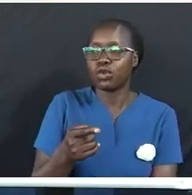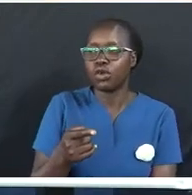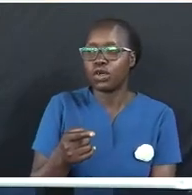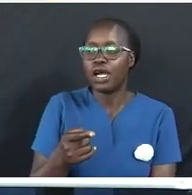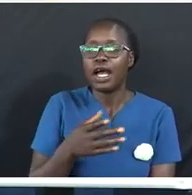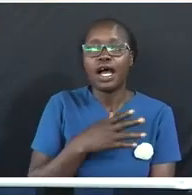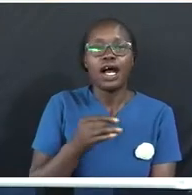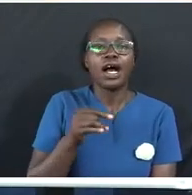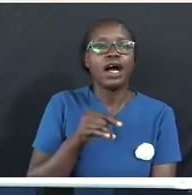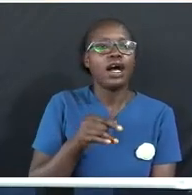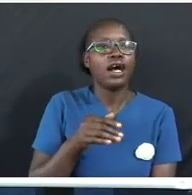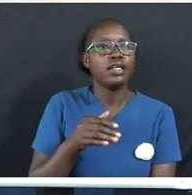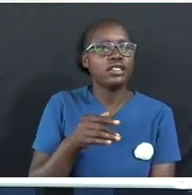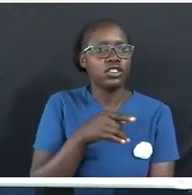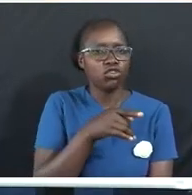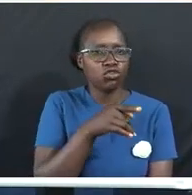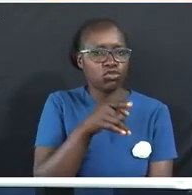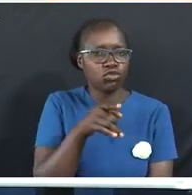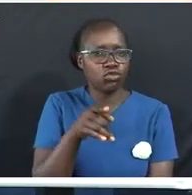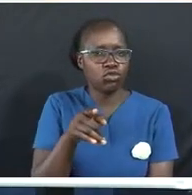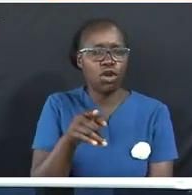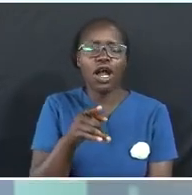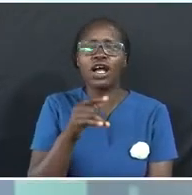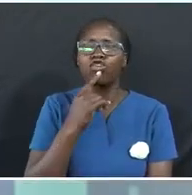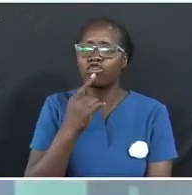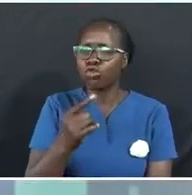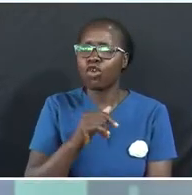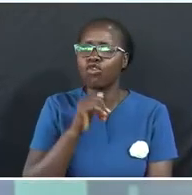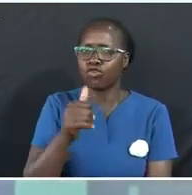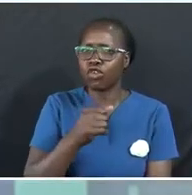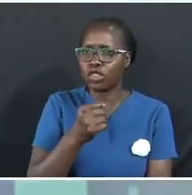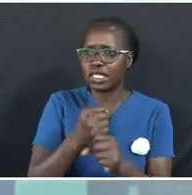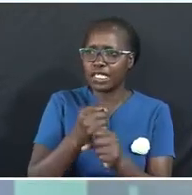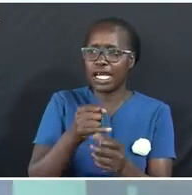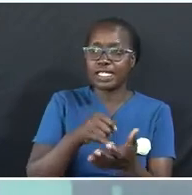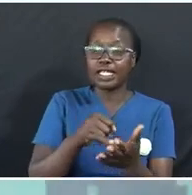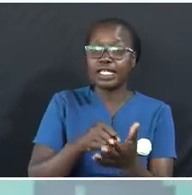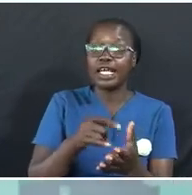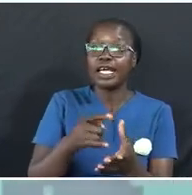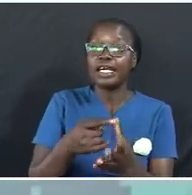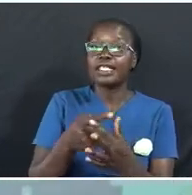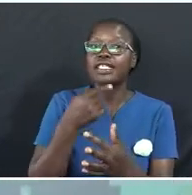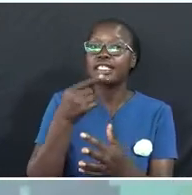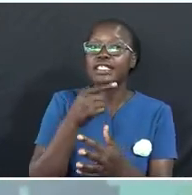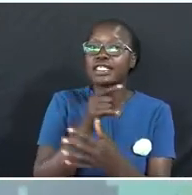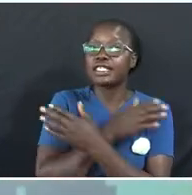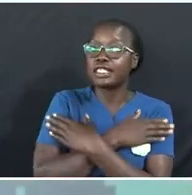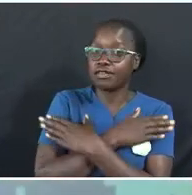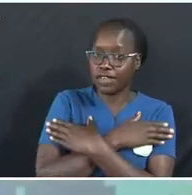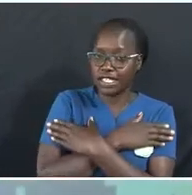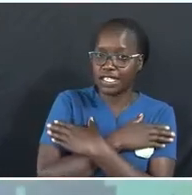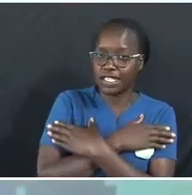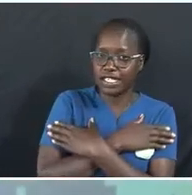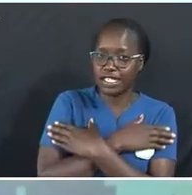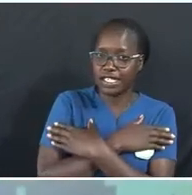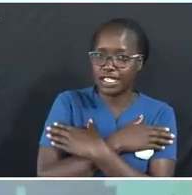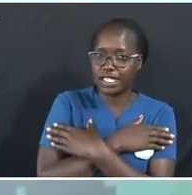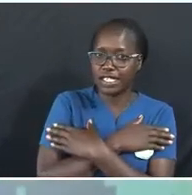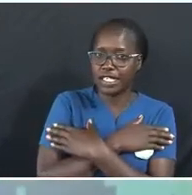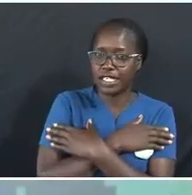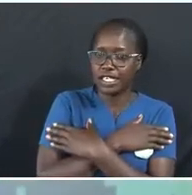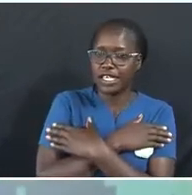and you have not, up to now you have not done it, then he says, the friendship is not yet